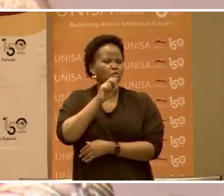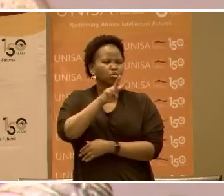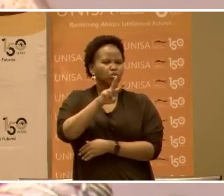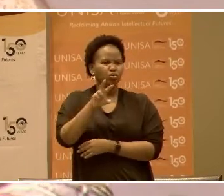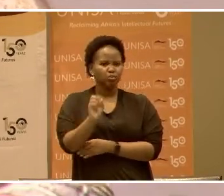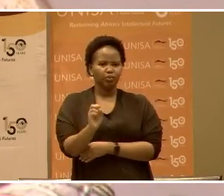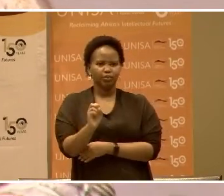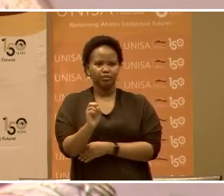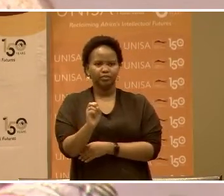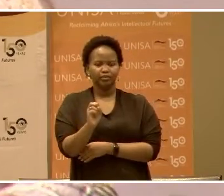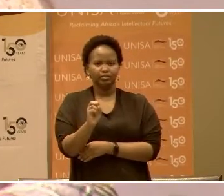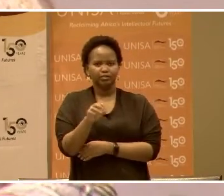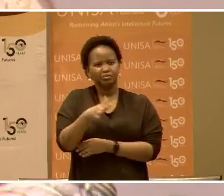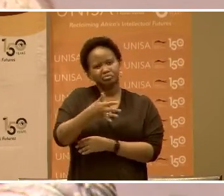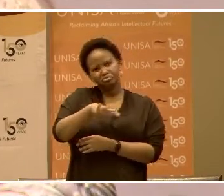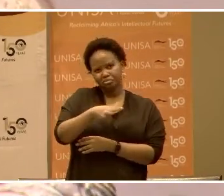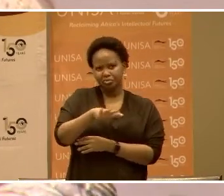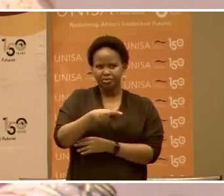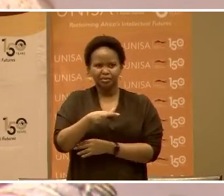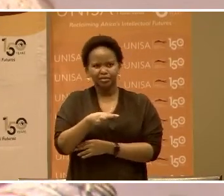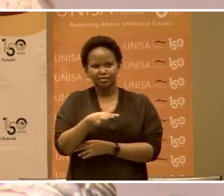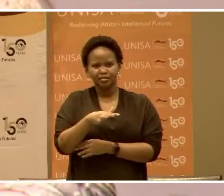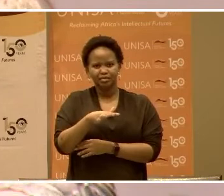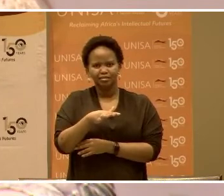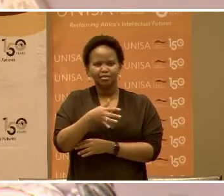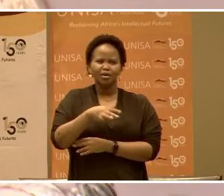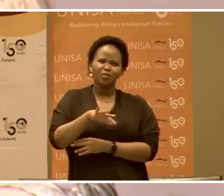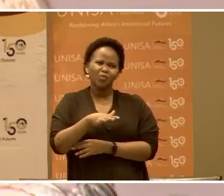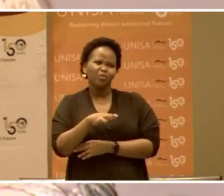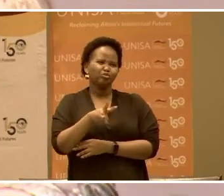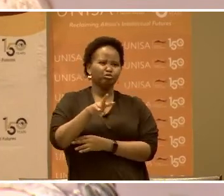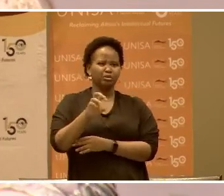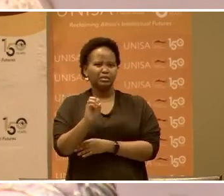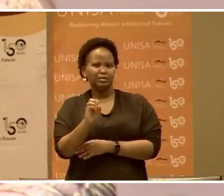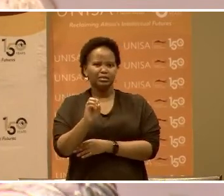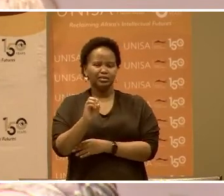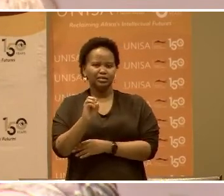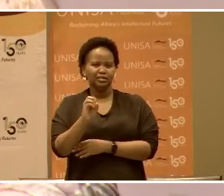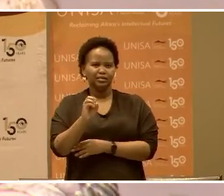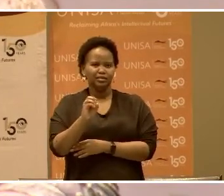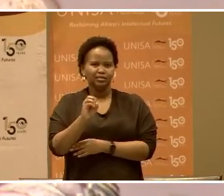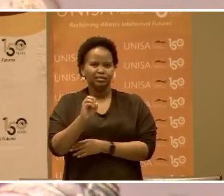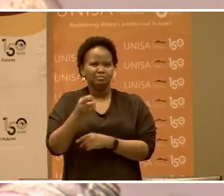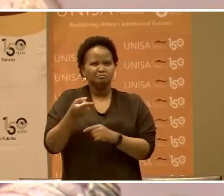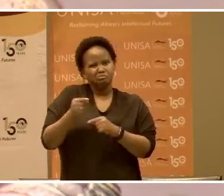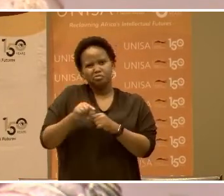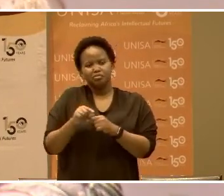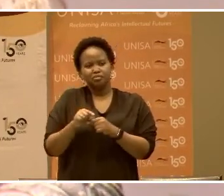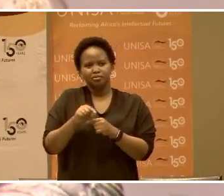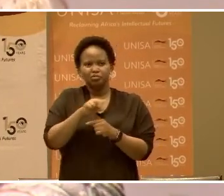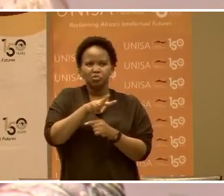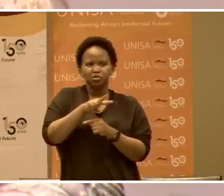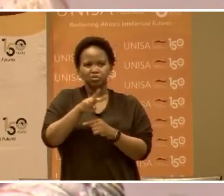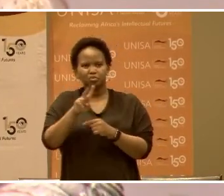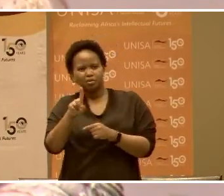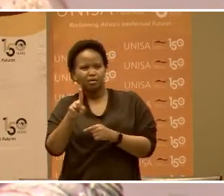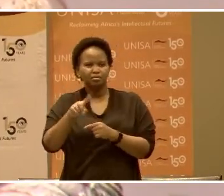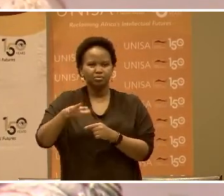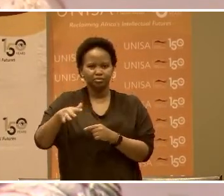now more or less in the 20-ish, mid-20s, had no schooling, and